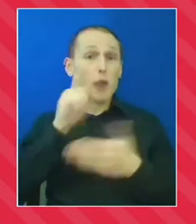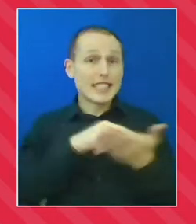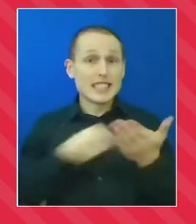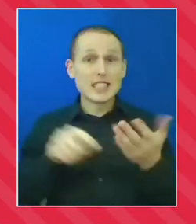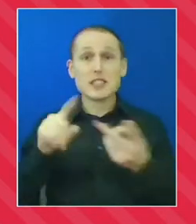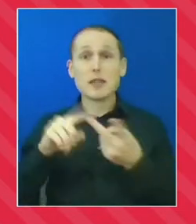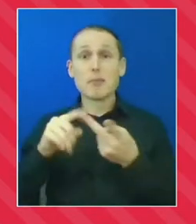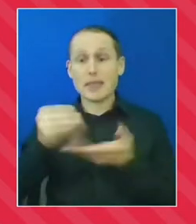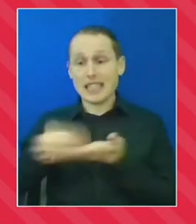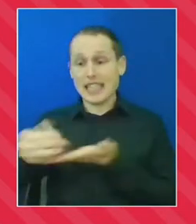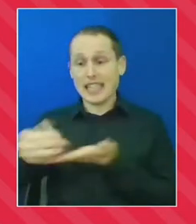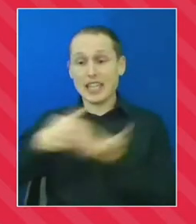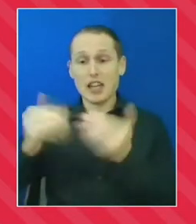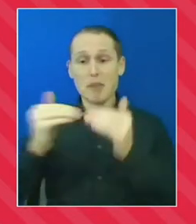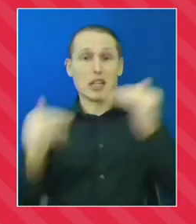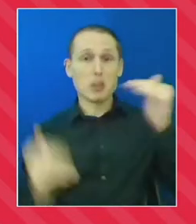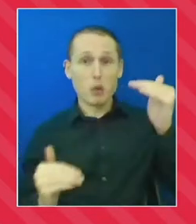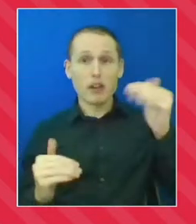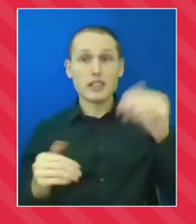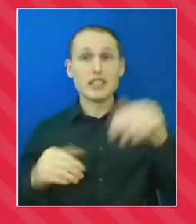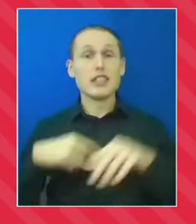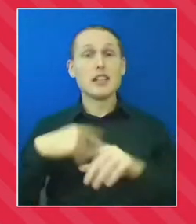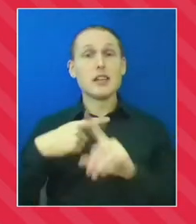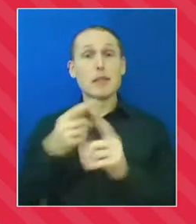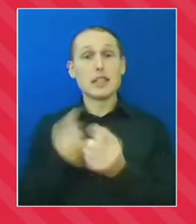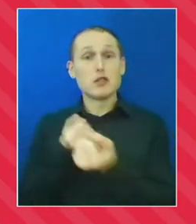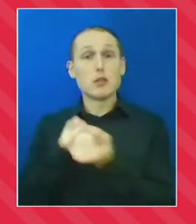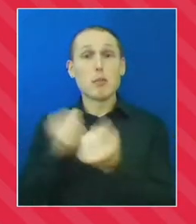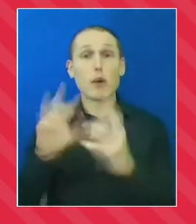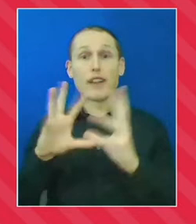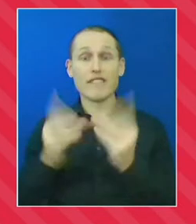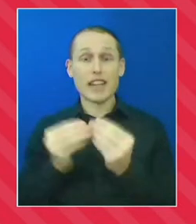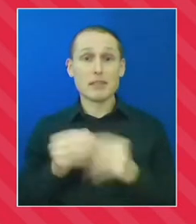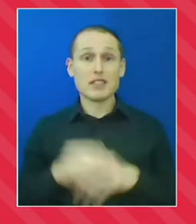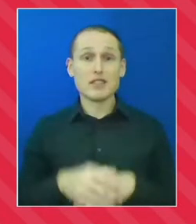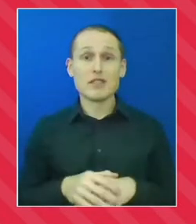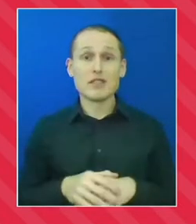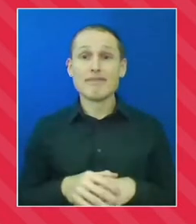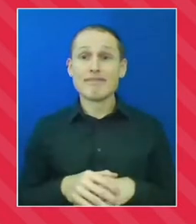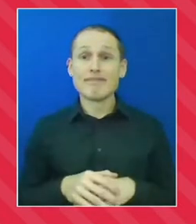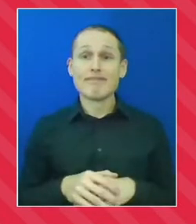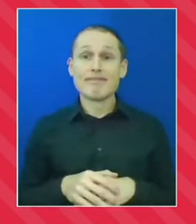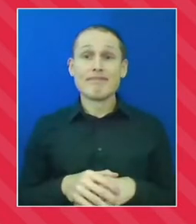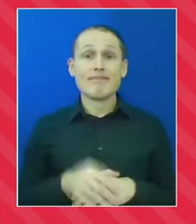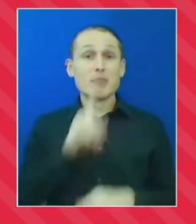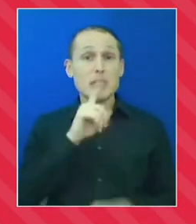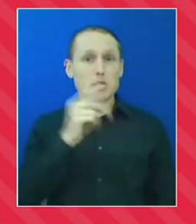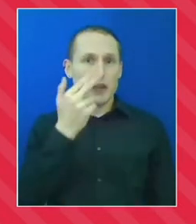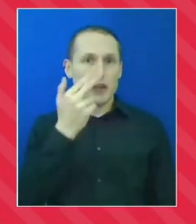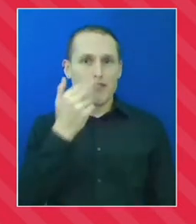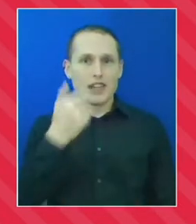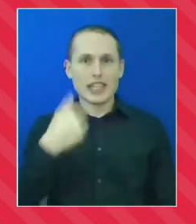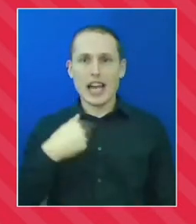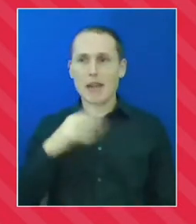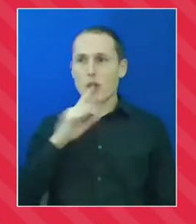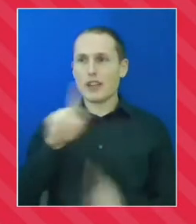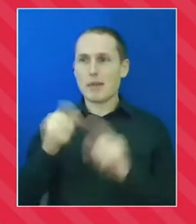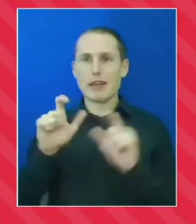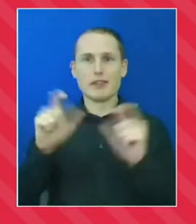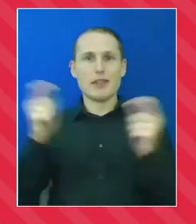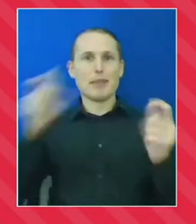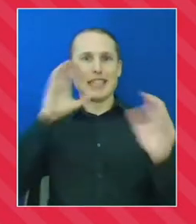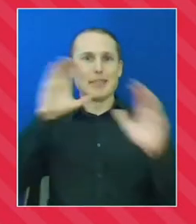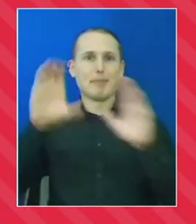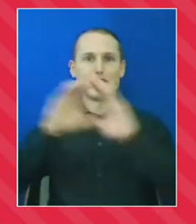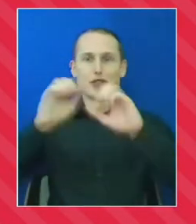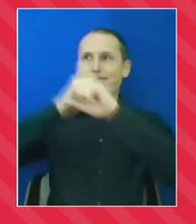families. And then it's funny, I'm talking about these big pictures. I want to back up a little bit and talk about something